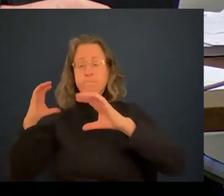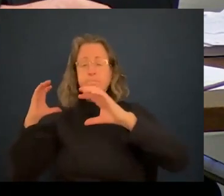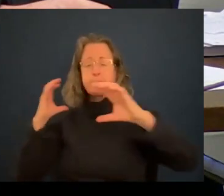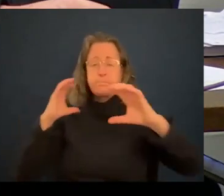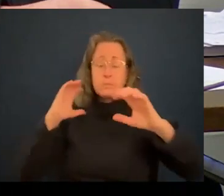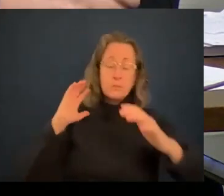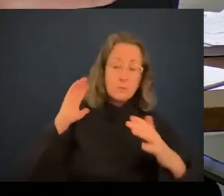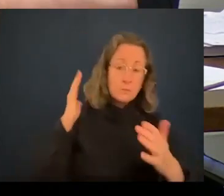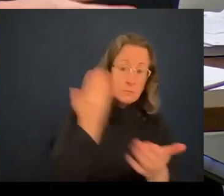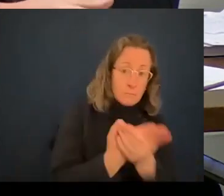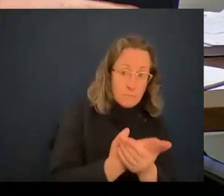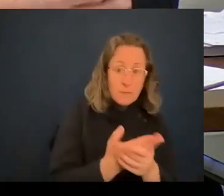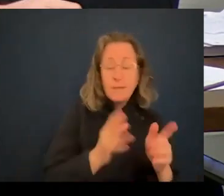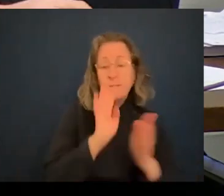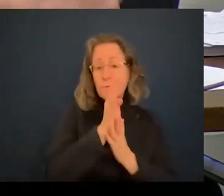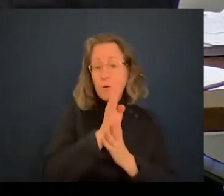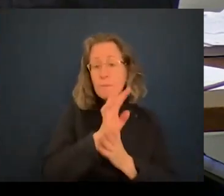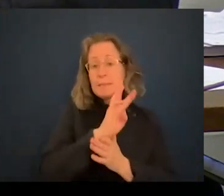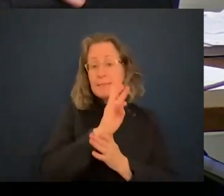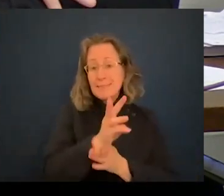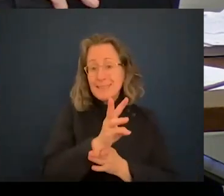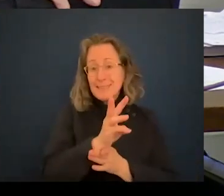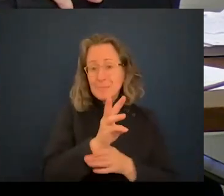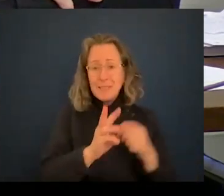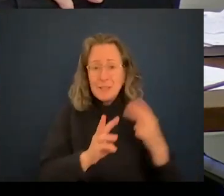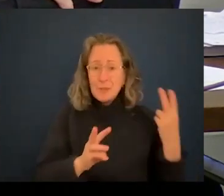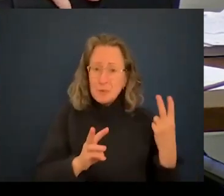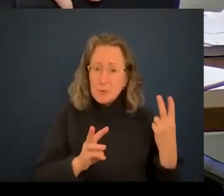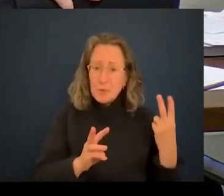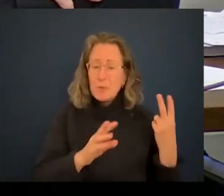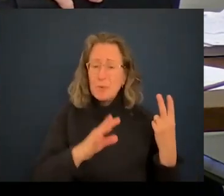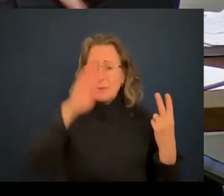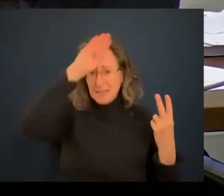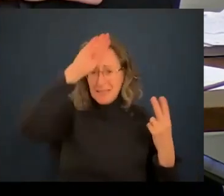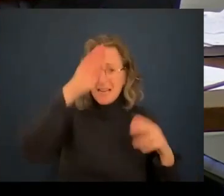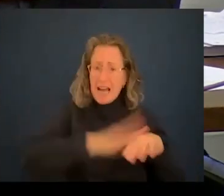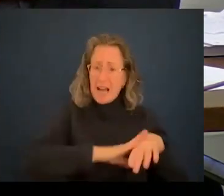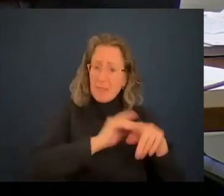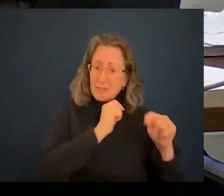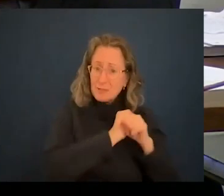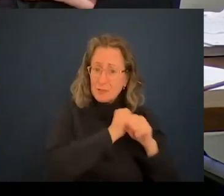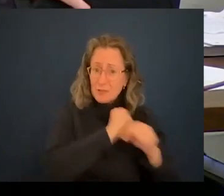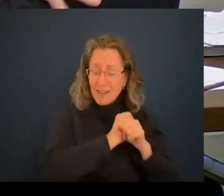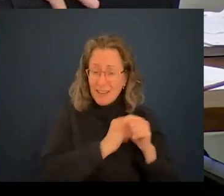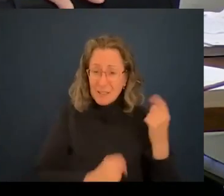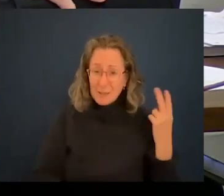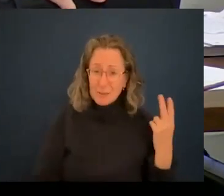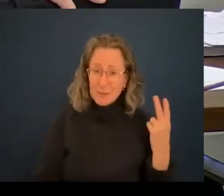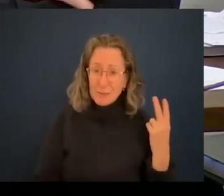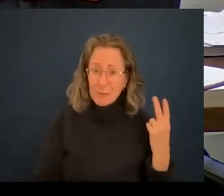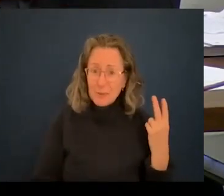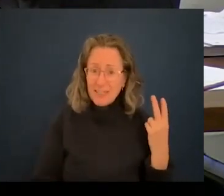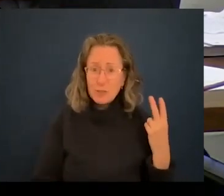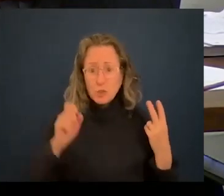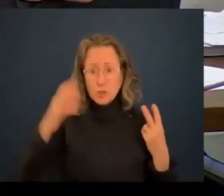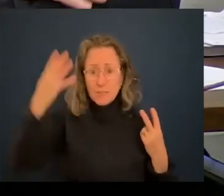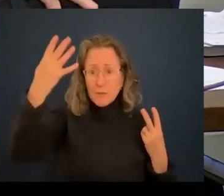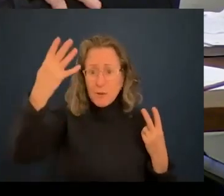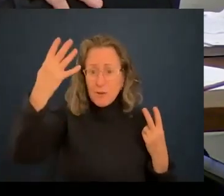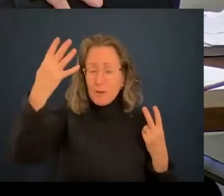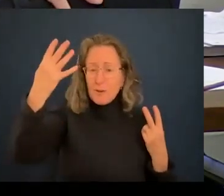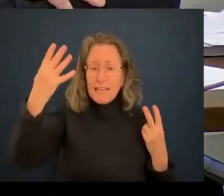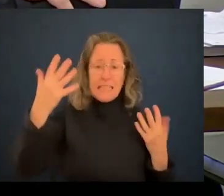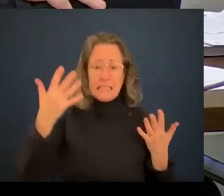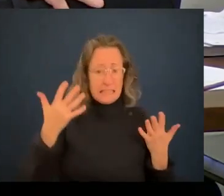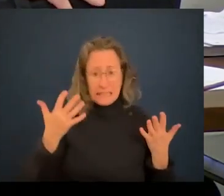minutes and then we show up with two people on the truck we're already behind the eight ball we're entering